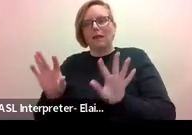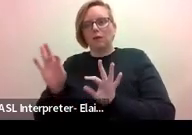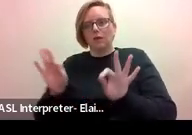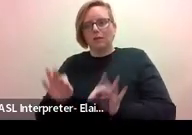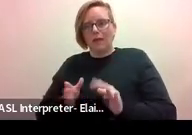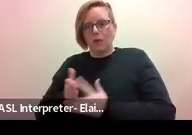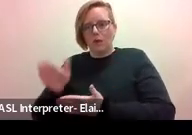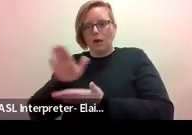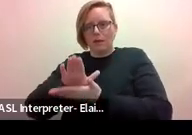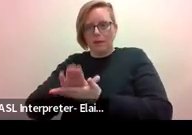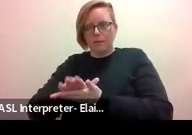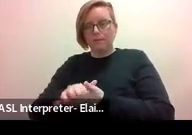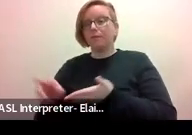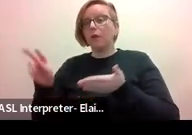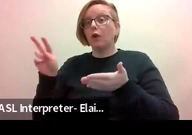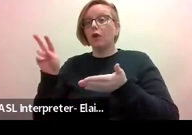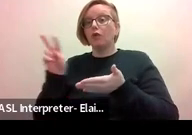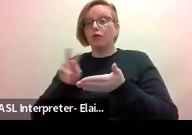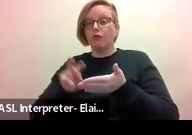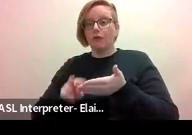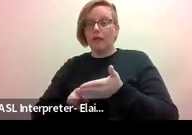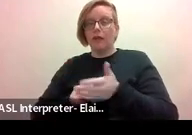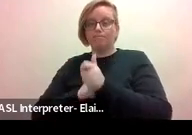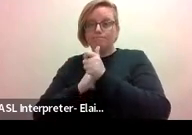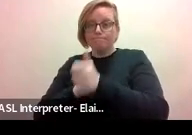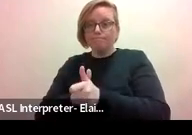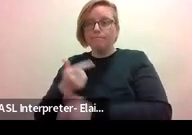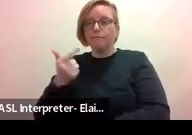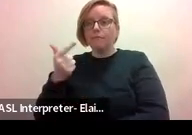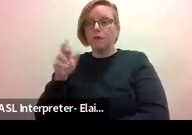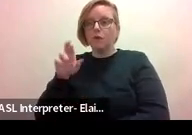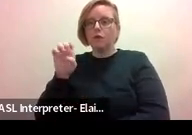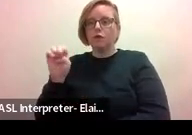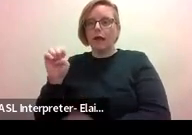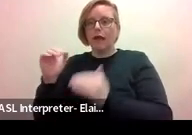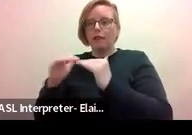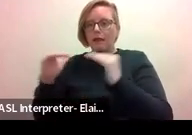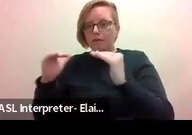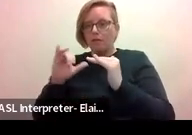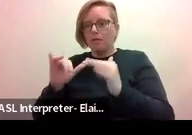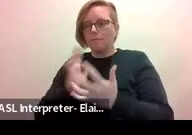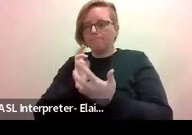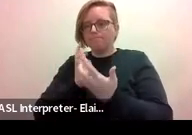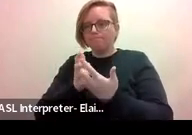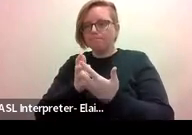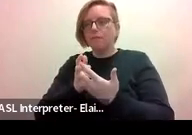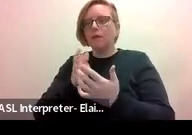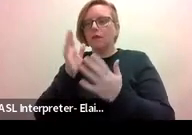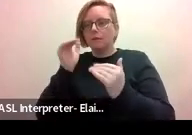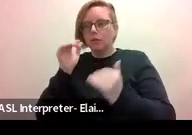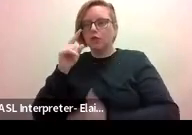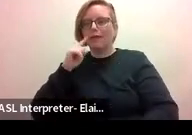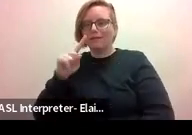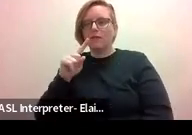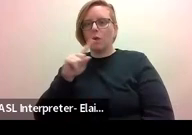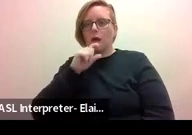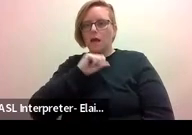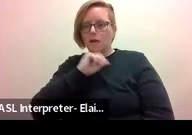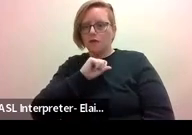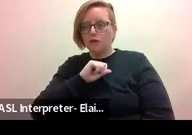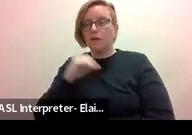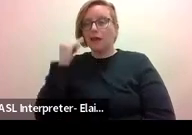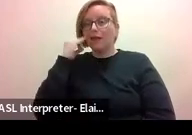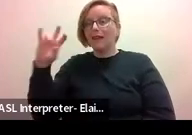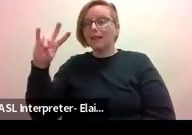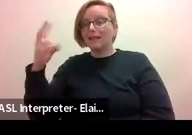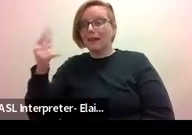reading on grade level, right? It's an age-appropriate expectation. You have a seventh grader who's reading on a third grade